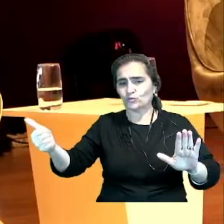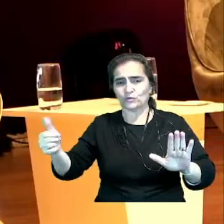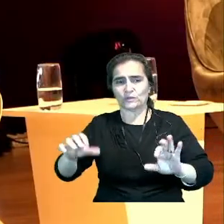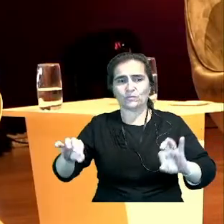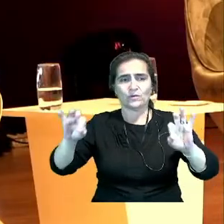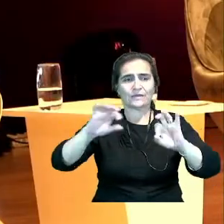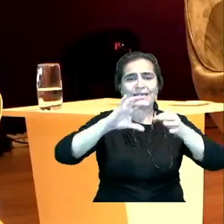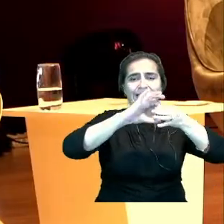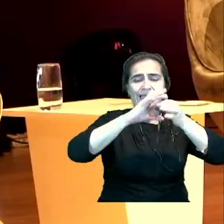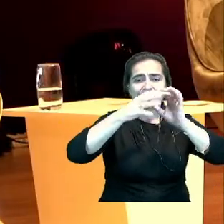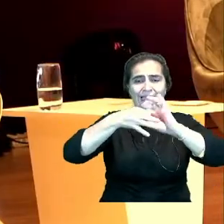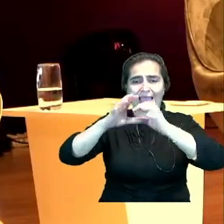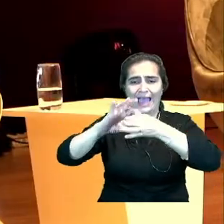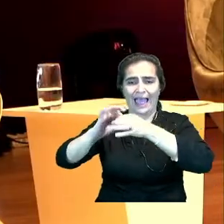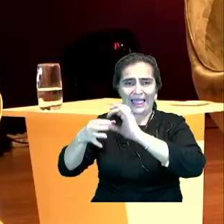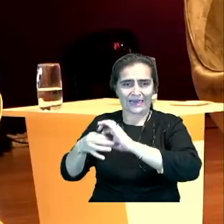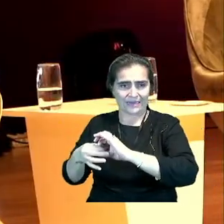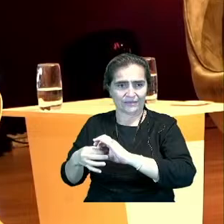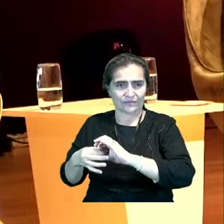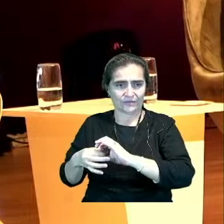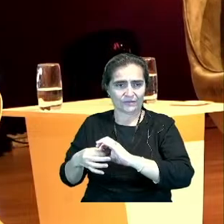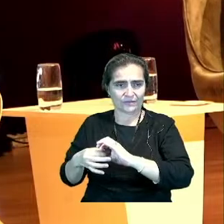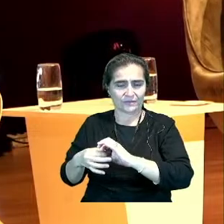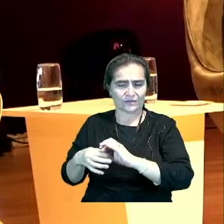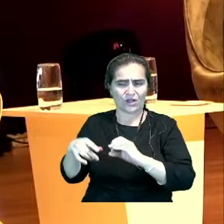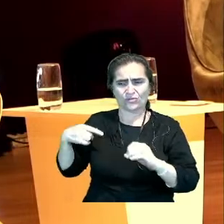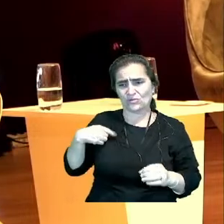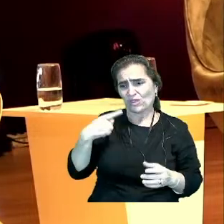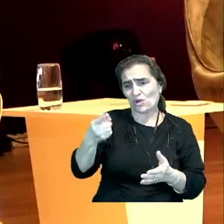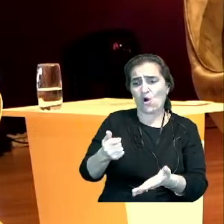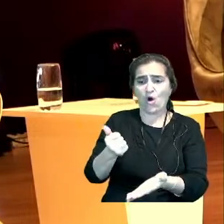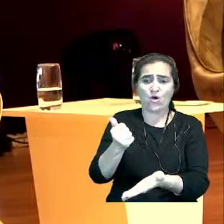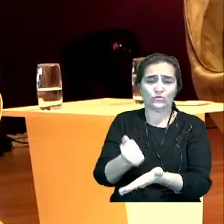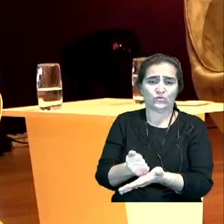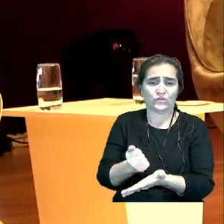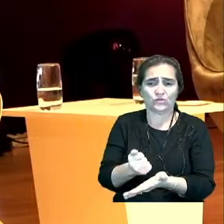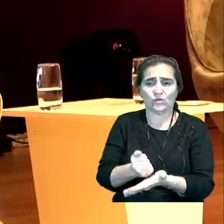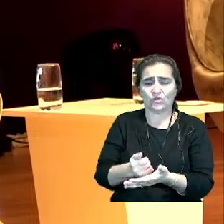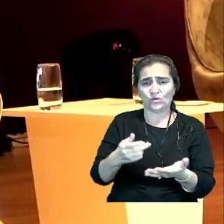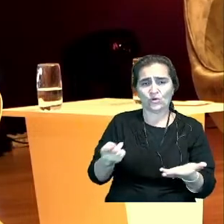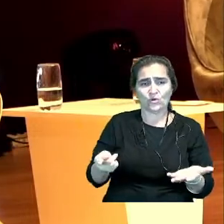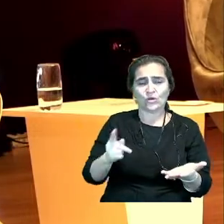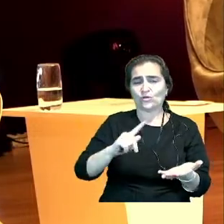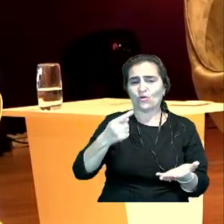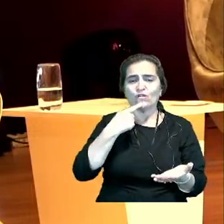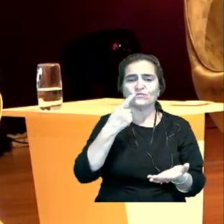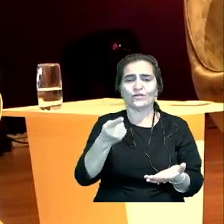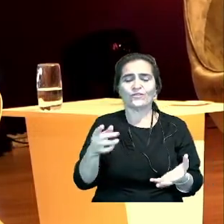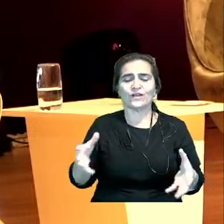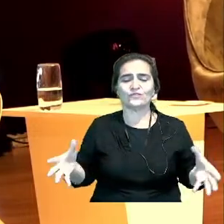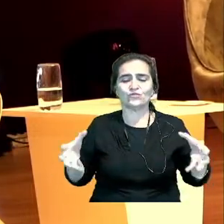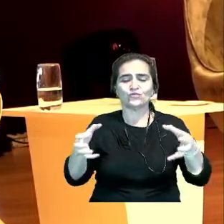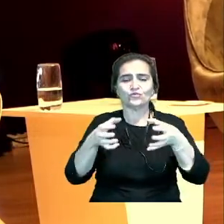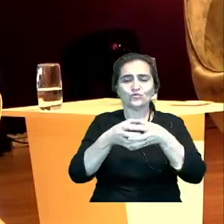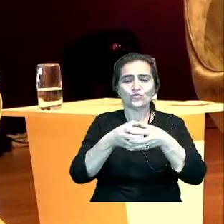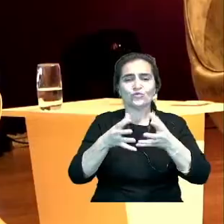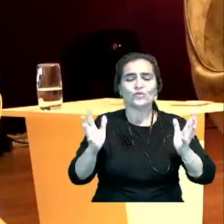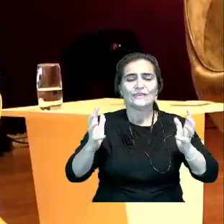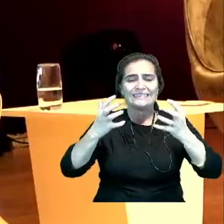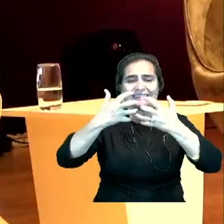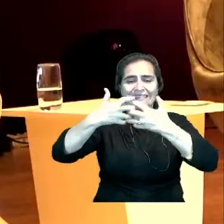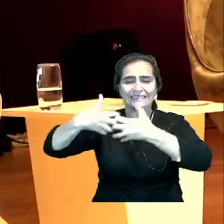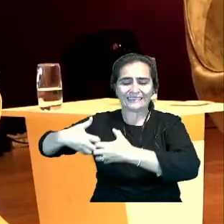the individual economic activity. I don't even want to call it associativeness. I want to talk about an